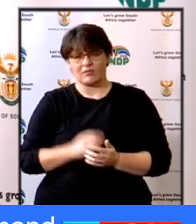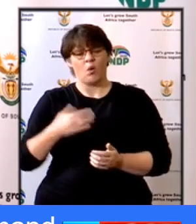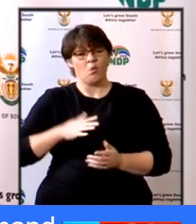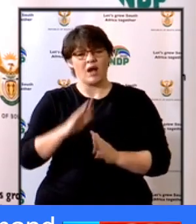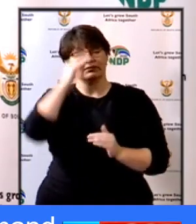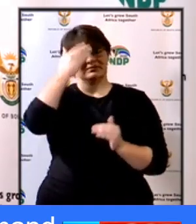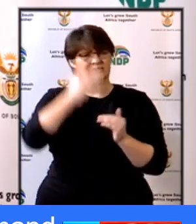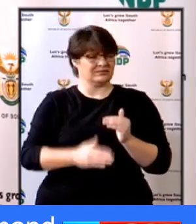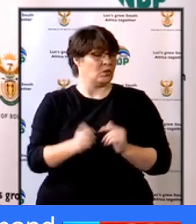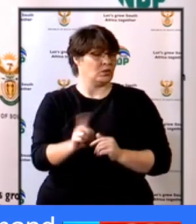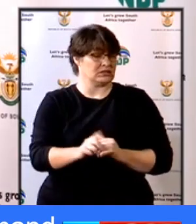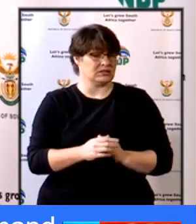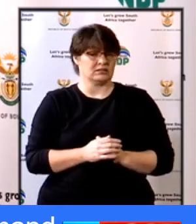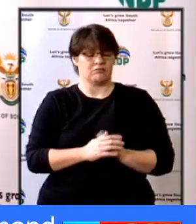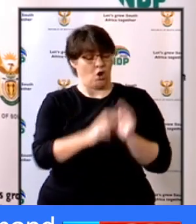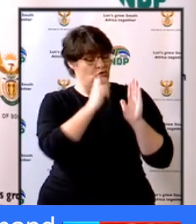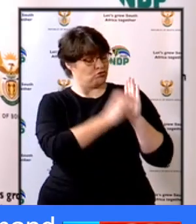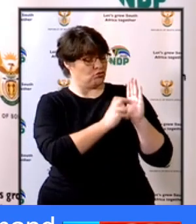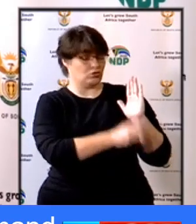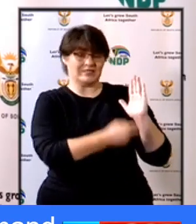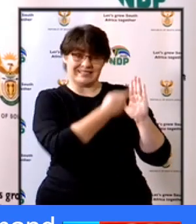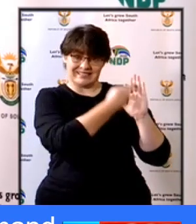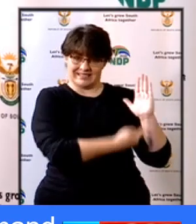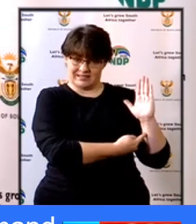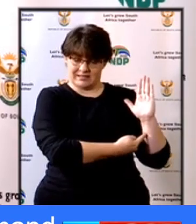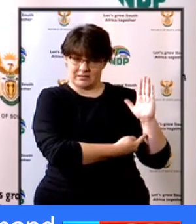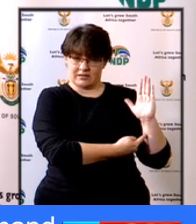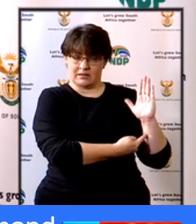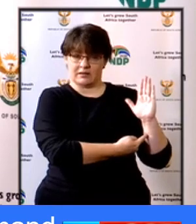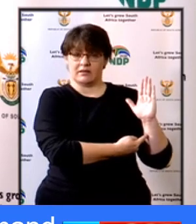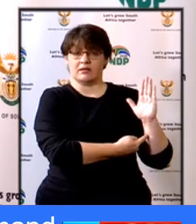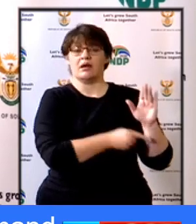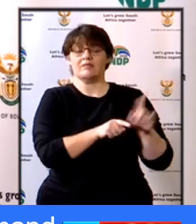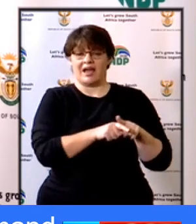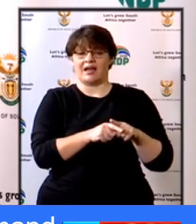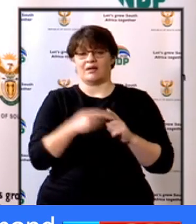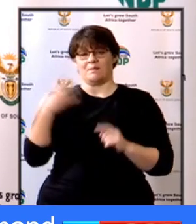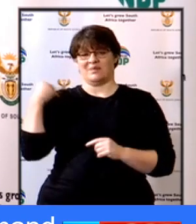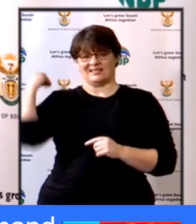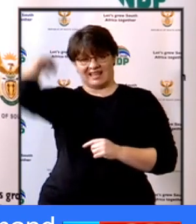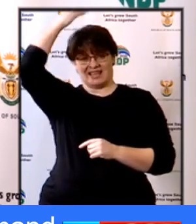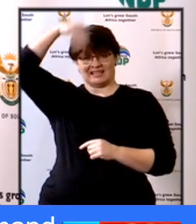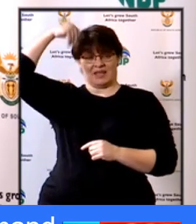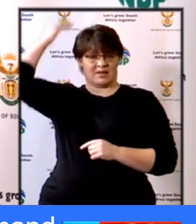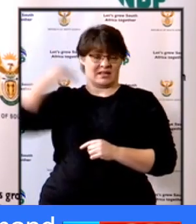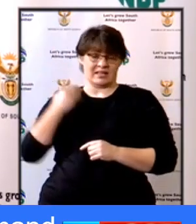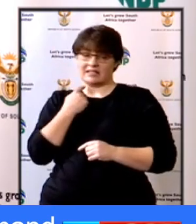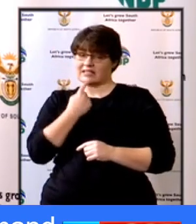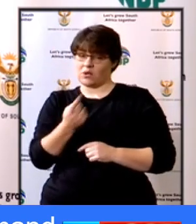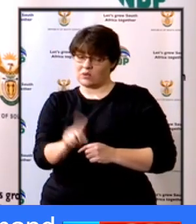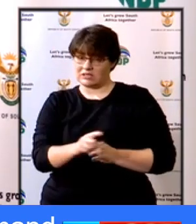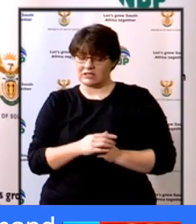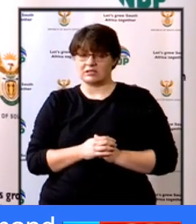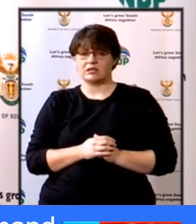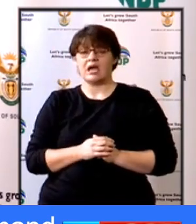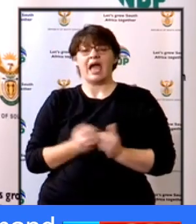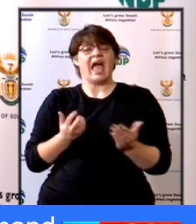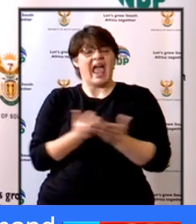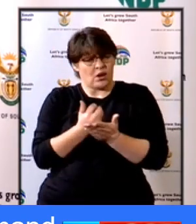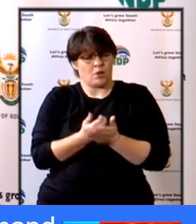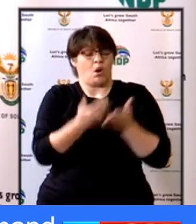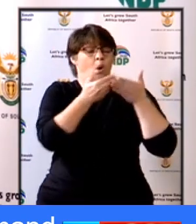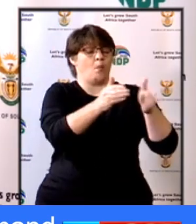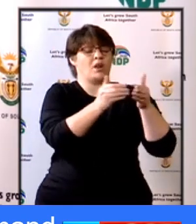that in the regulations as set out by my colleague, it really opens up most parts of the economy,